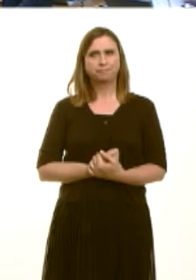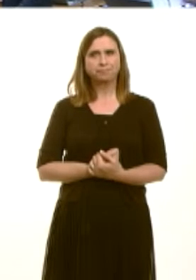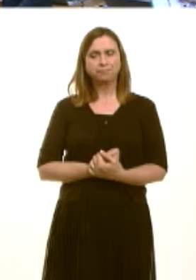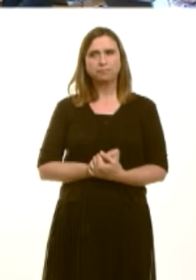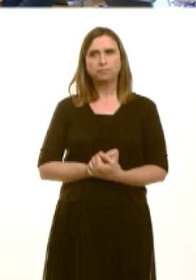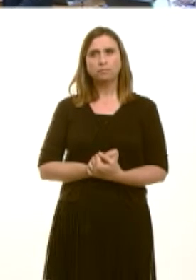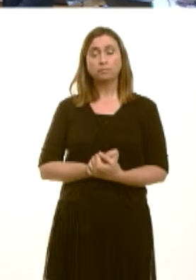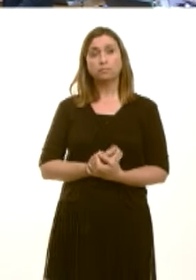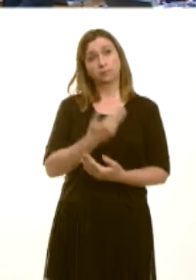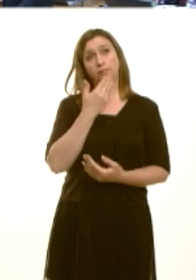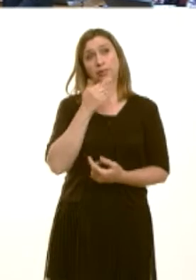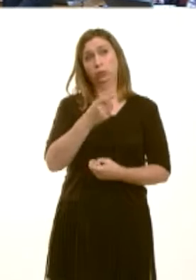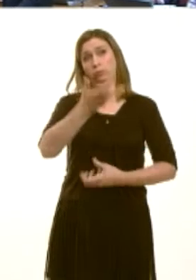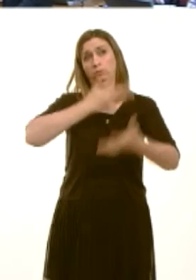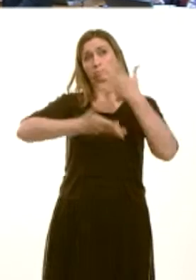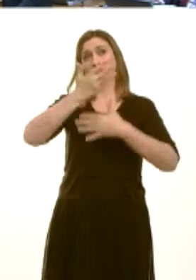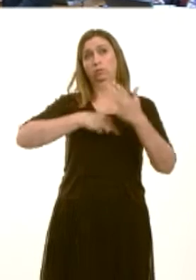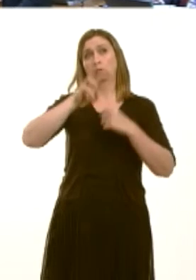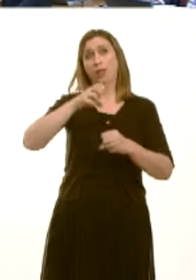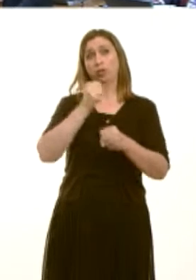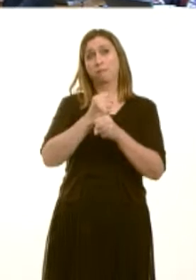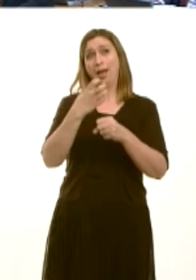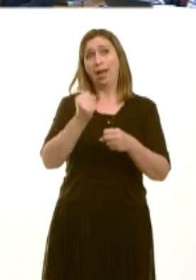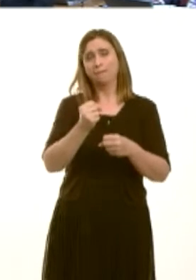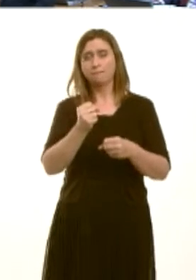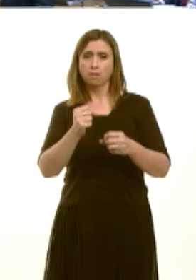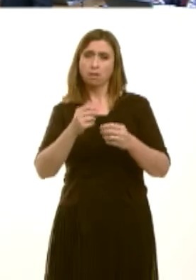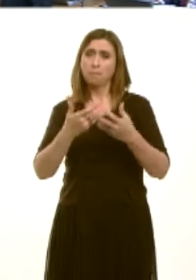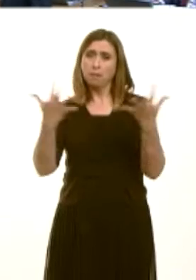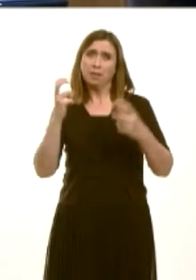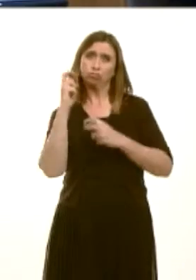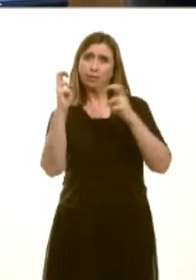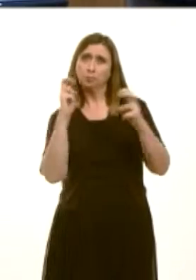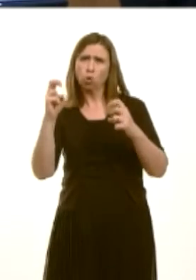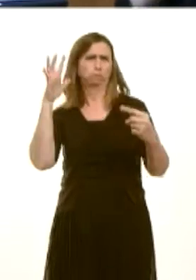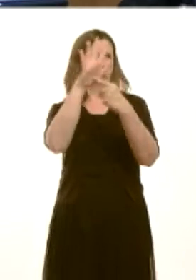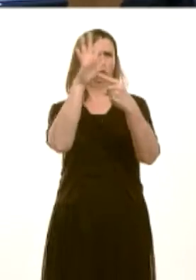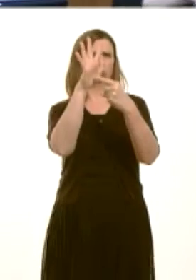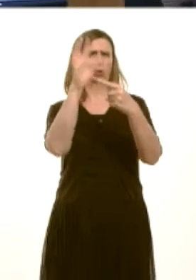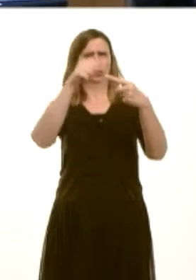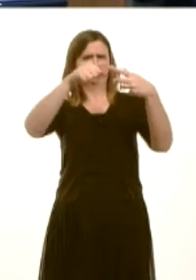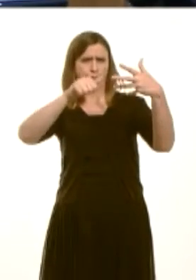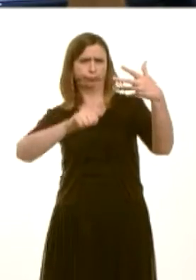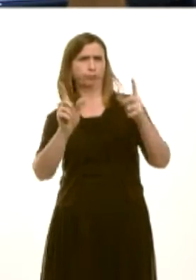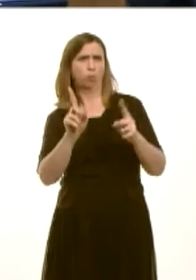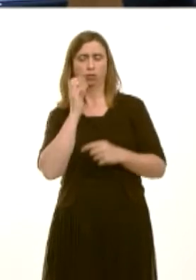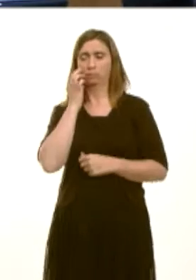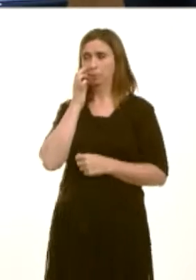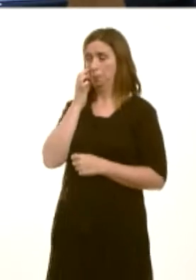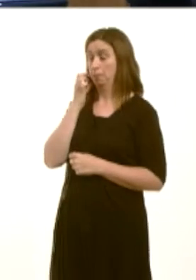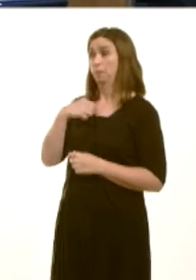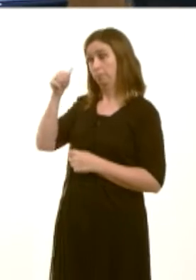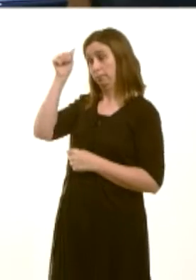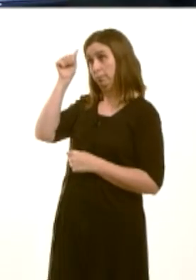Will the First Minister make a statement on the Welsh Government's priorities for public transport in West Wales? We recognise the